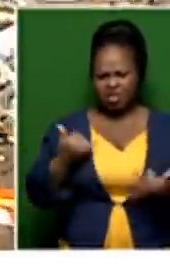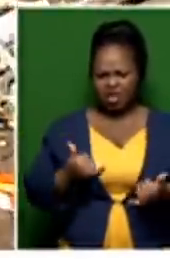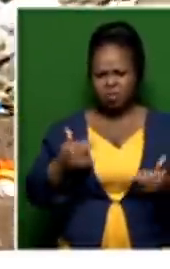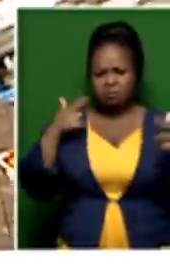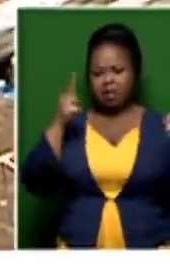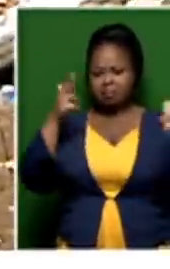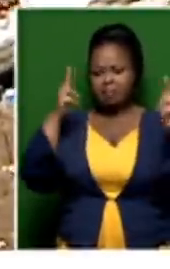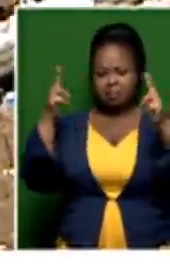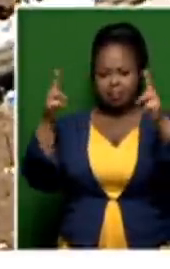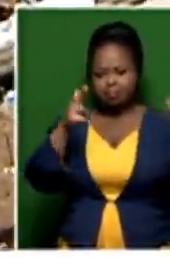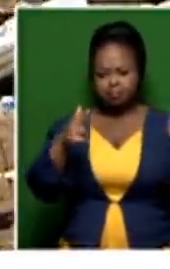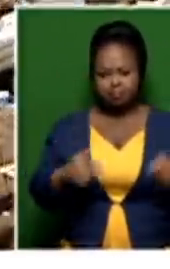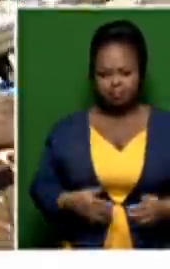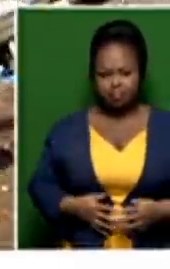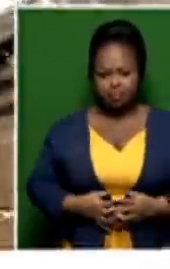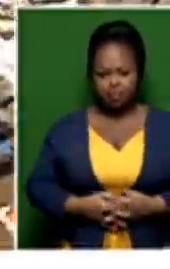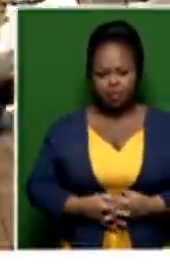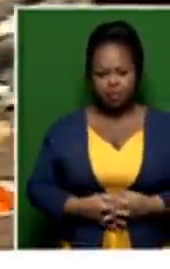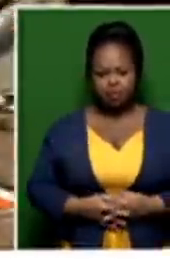firing